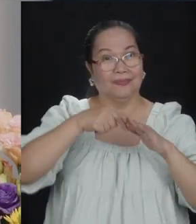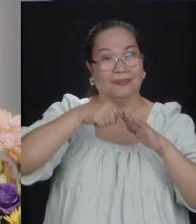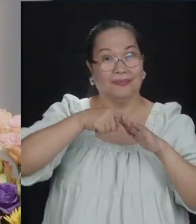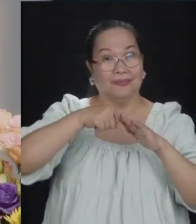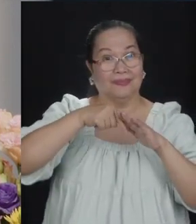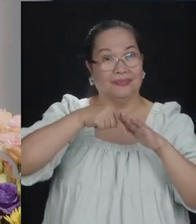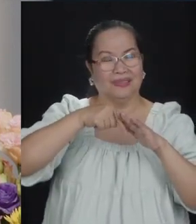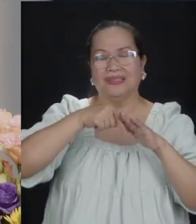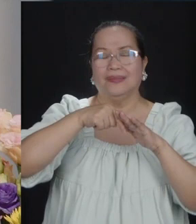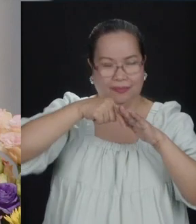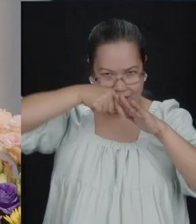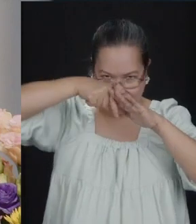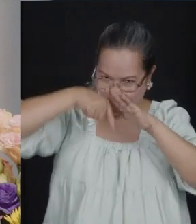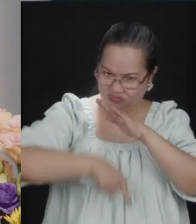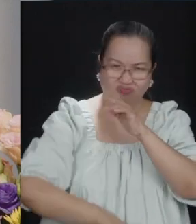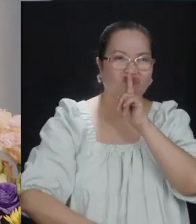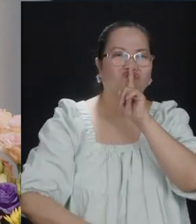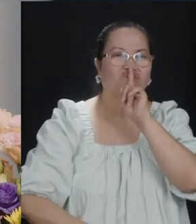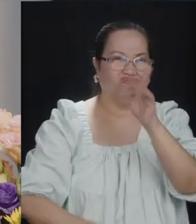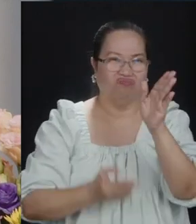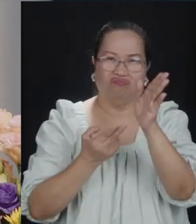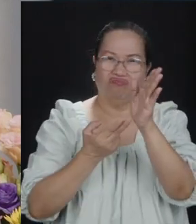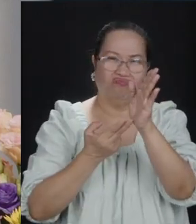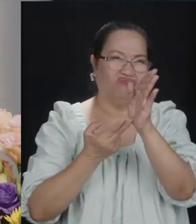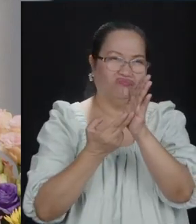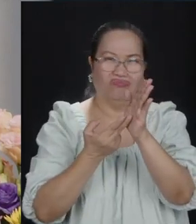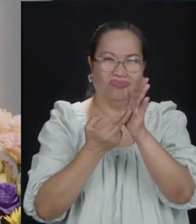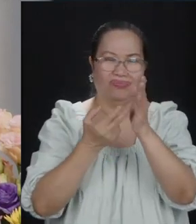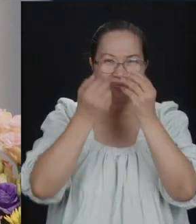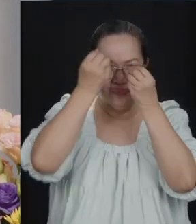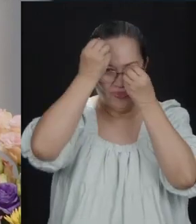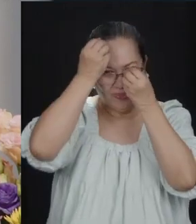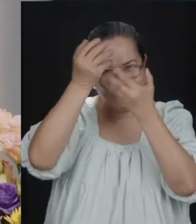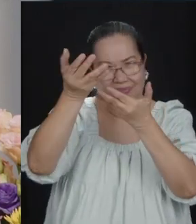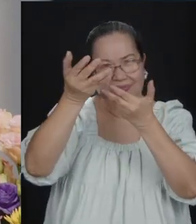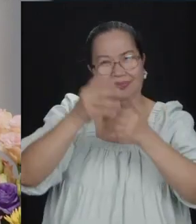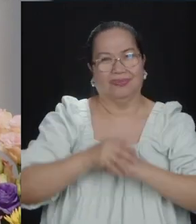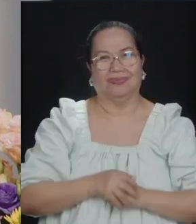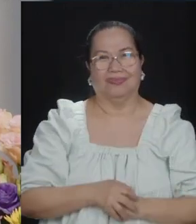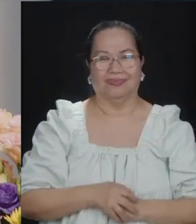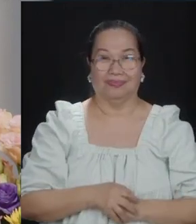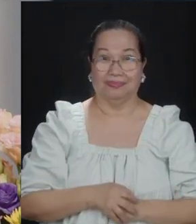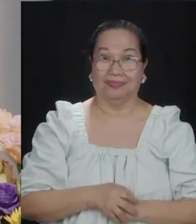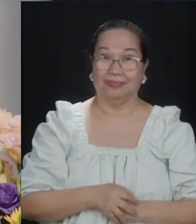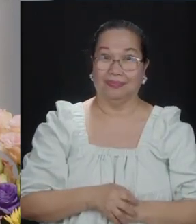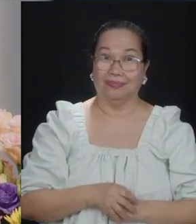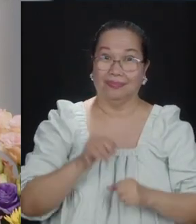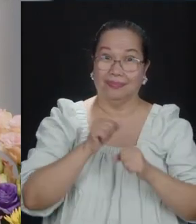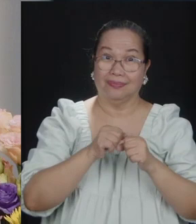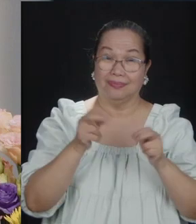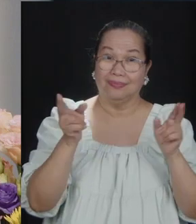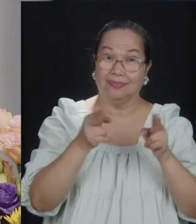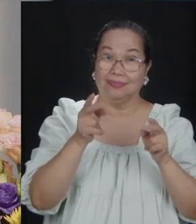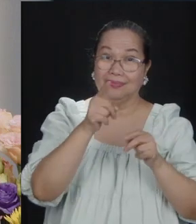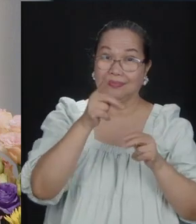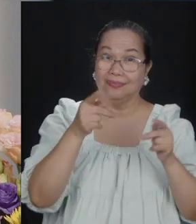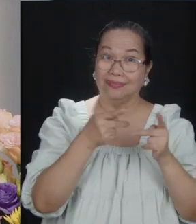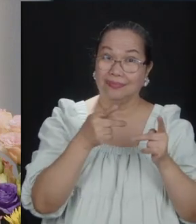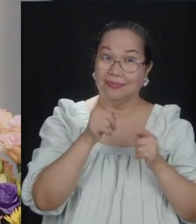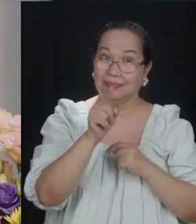and authentic desires are expressed. So, where is your pain taking